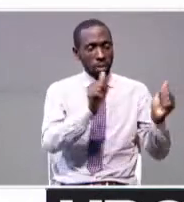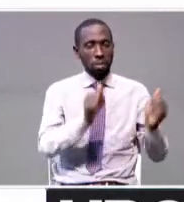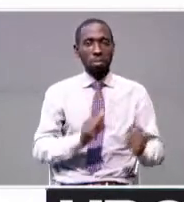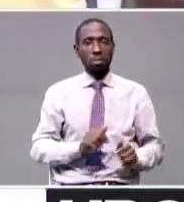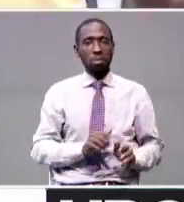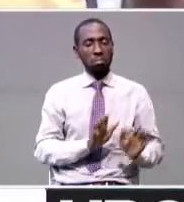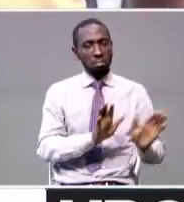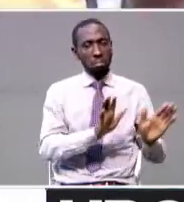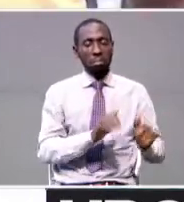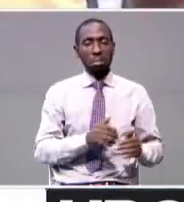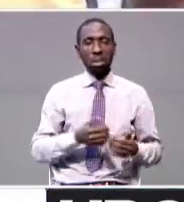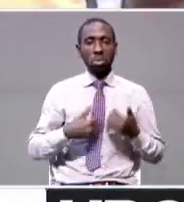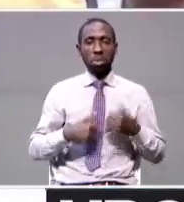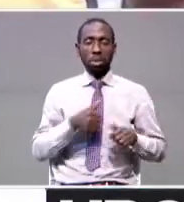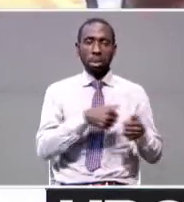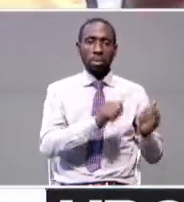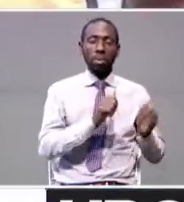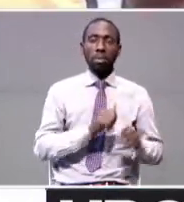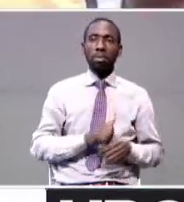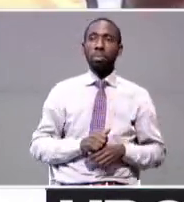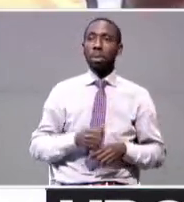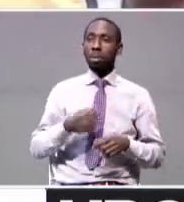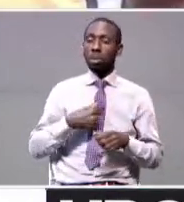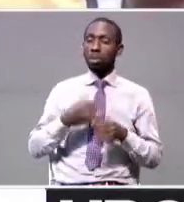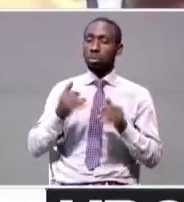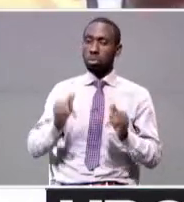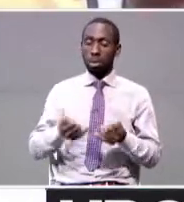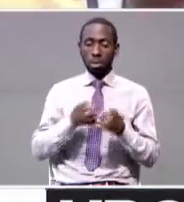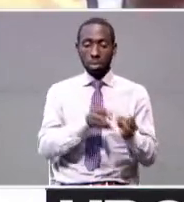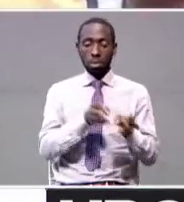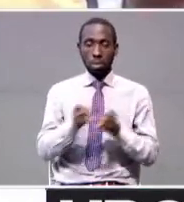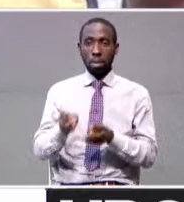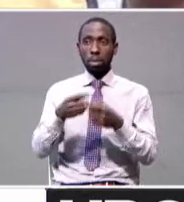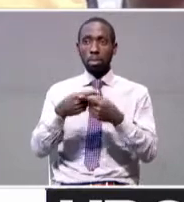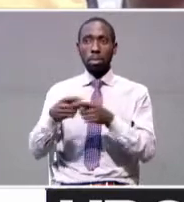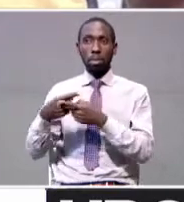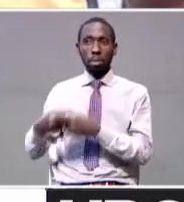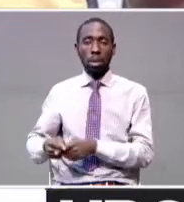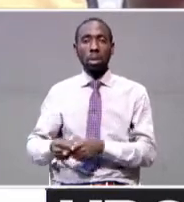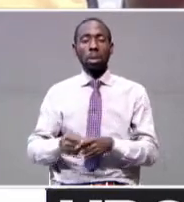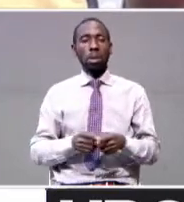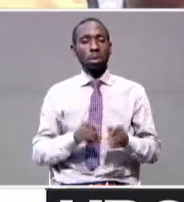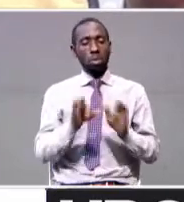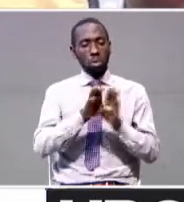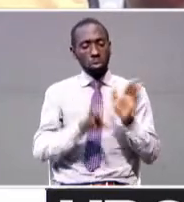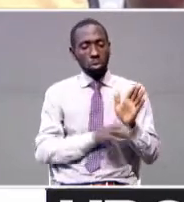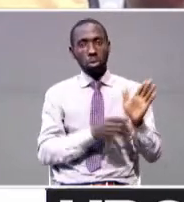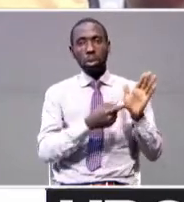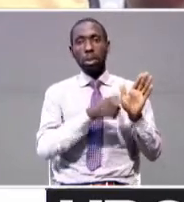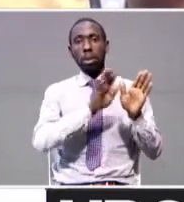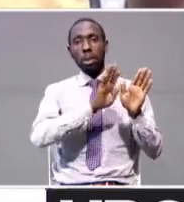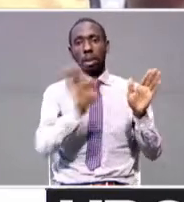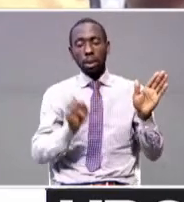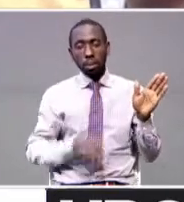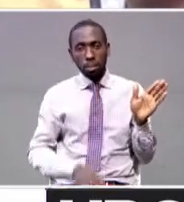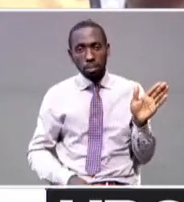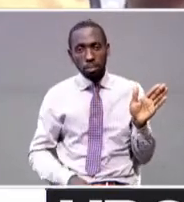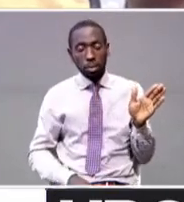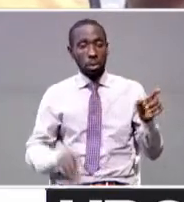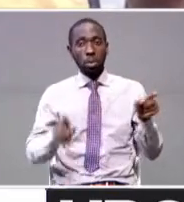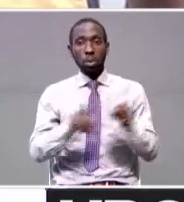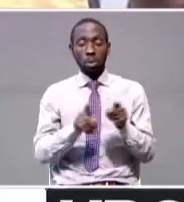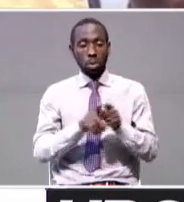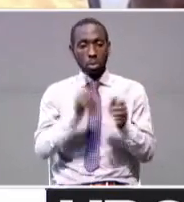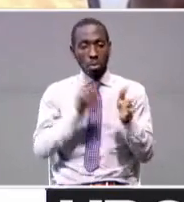n'omulundi n'ogumu. Na bwe kityo tugenda kukola buli ekisoboka ekituweebwa ssemateeka n'ebyo